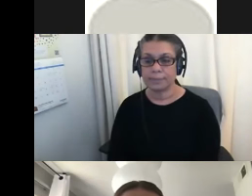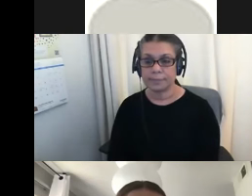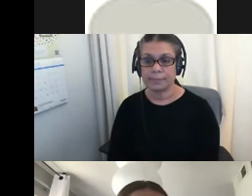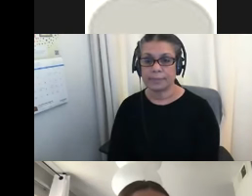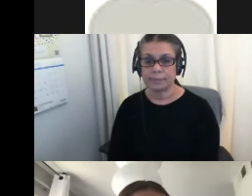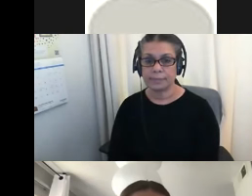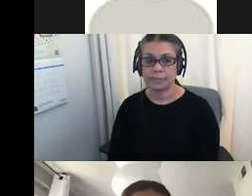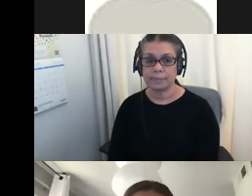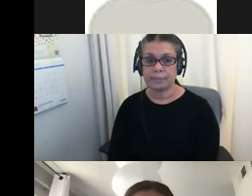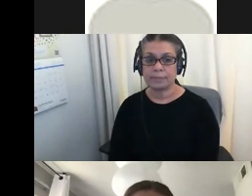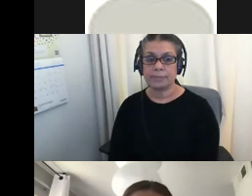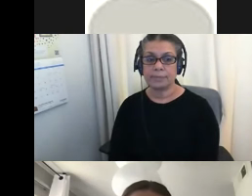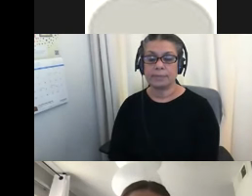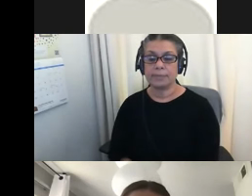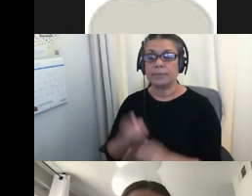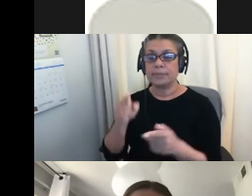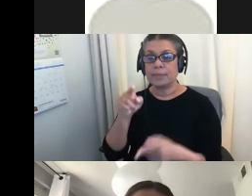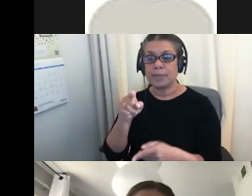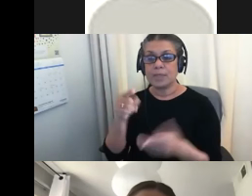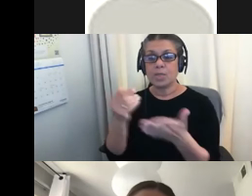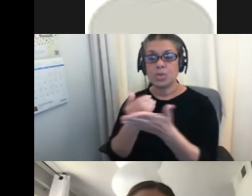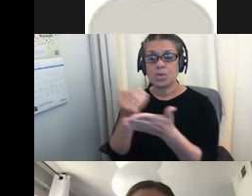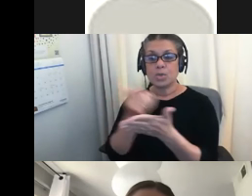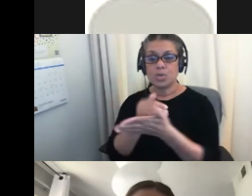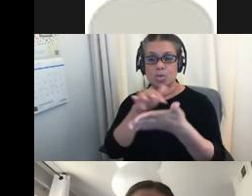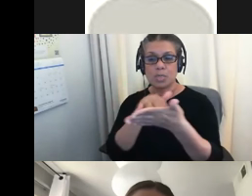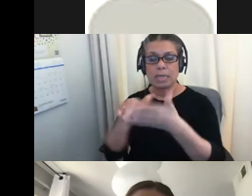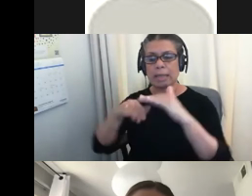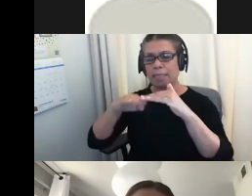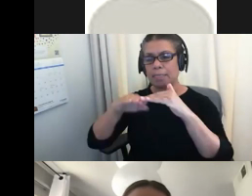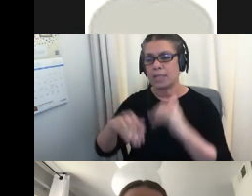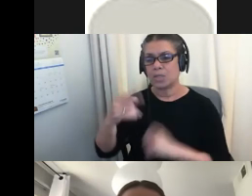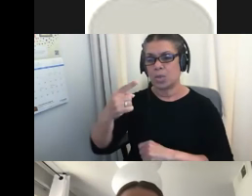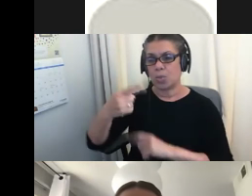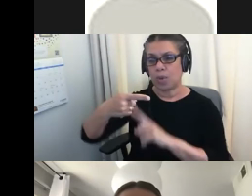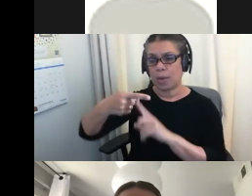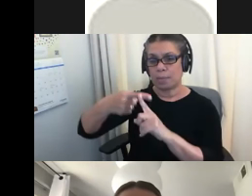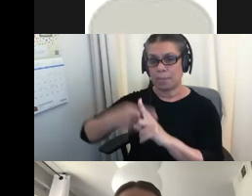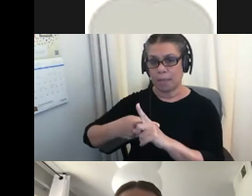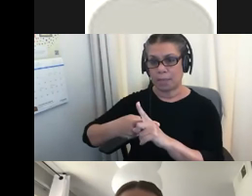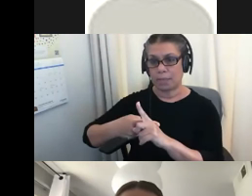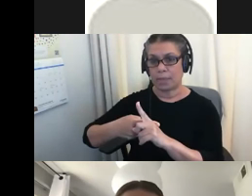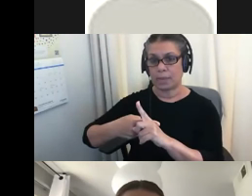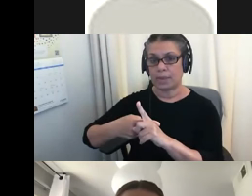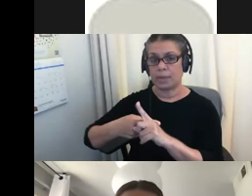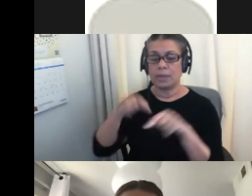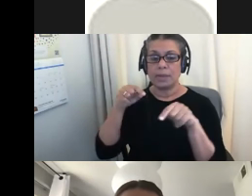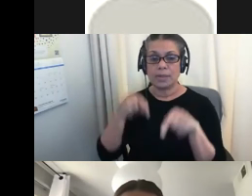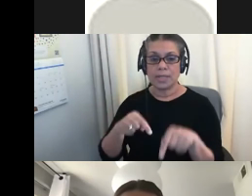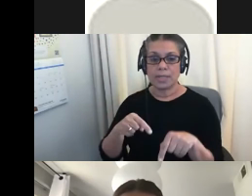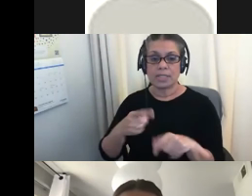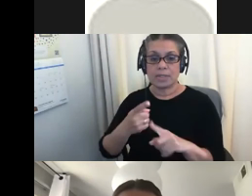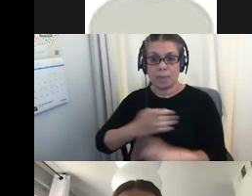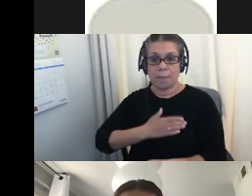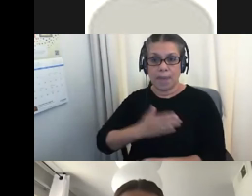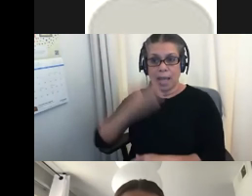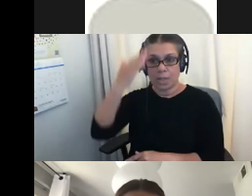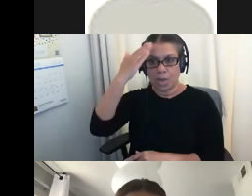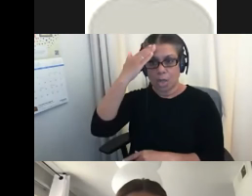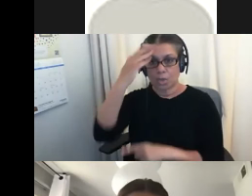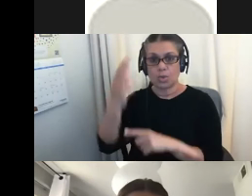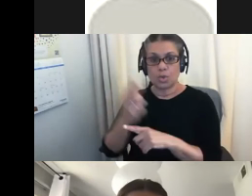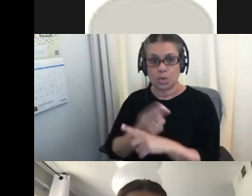So this is a newer study from just about under a month ago, but this is the only study to my knowledge that uses the PERMA